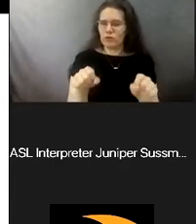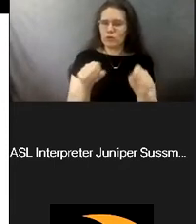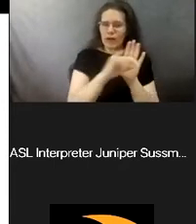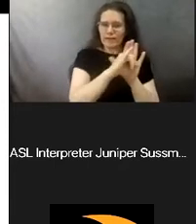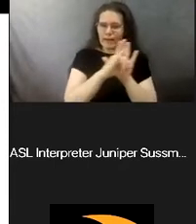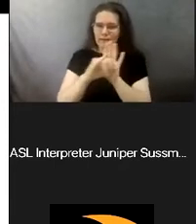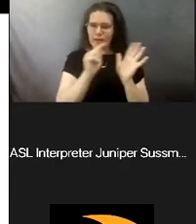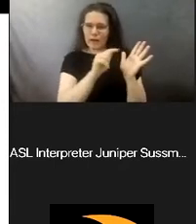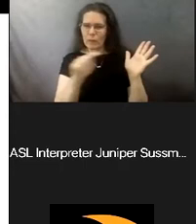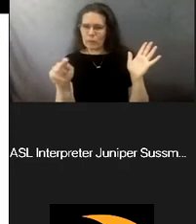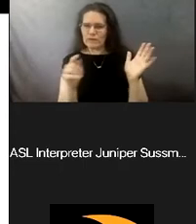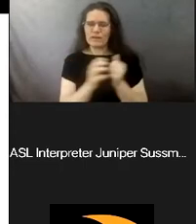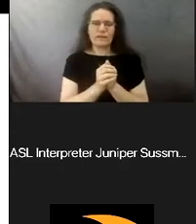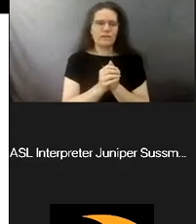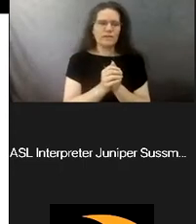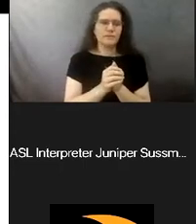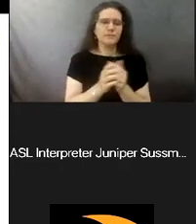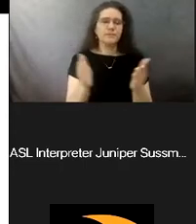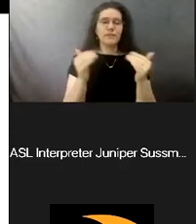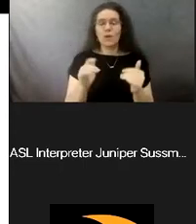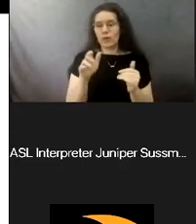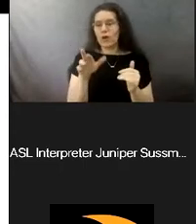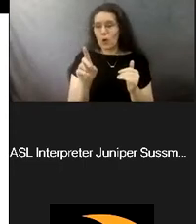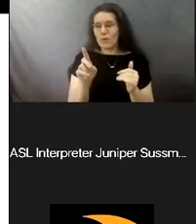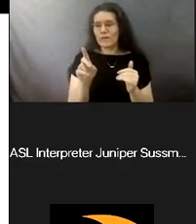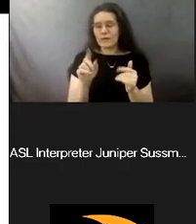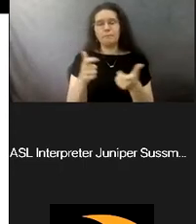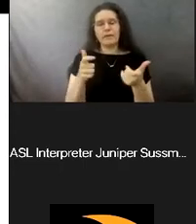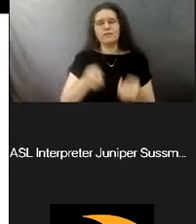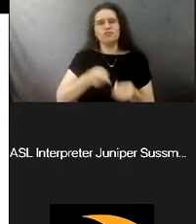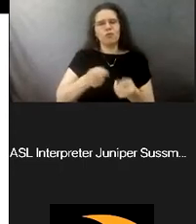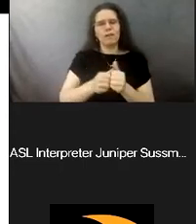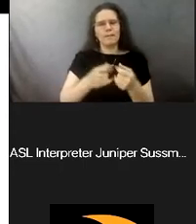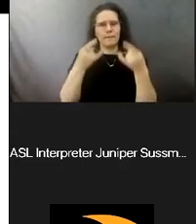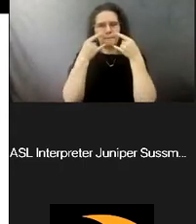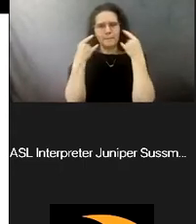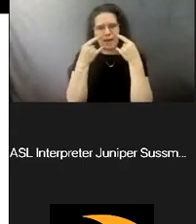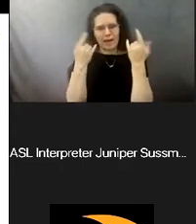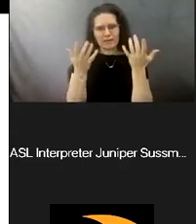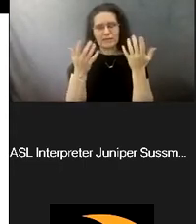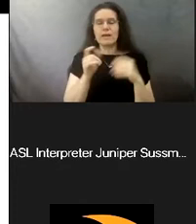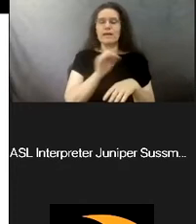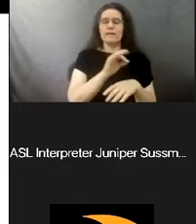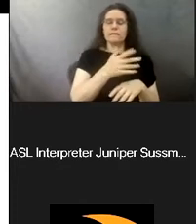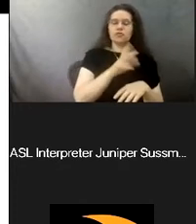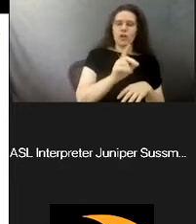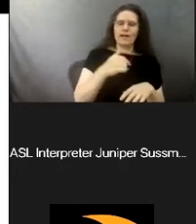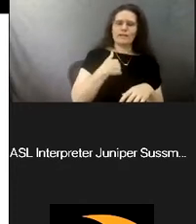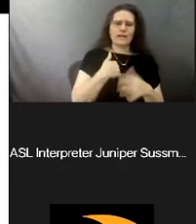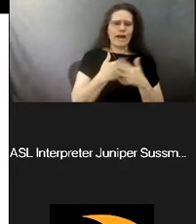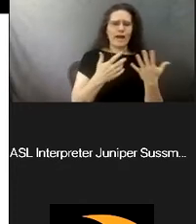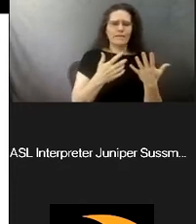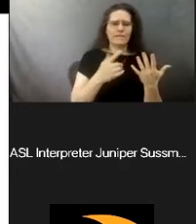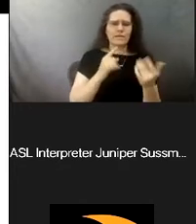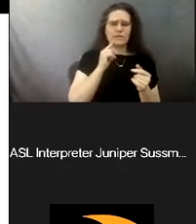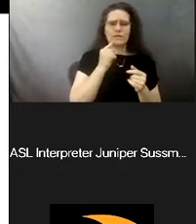COVID is no masking requirements at school, but a child is immunocompromised and at high risk of severe outcomes